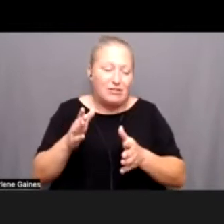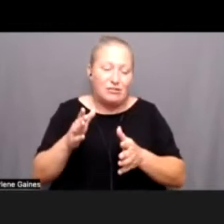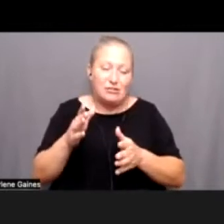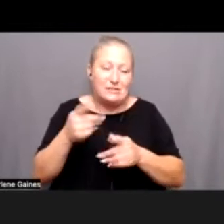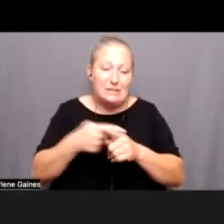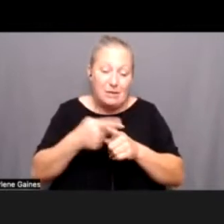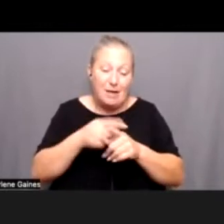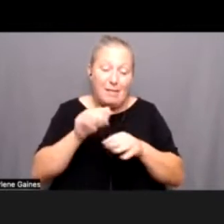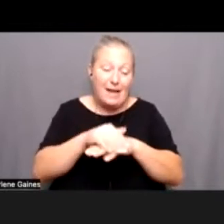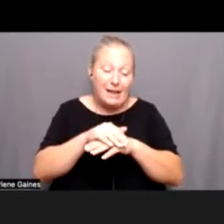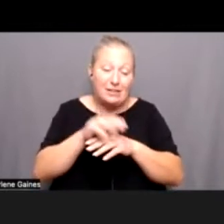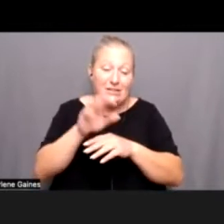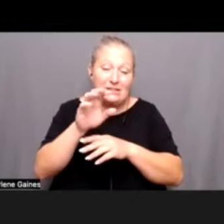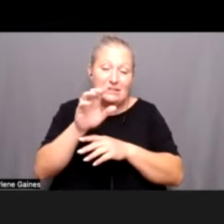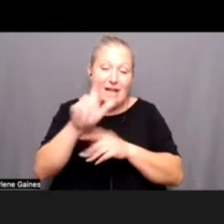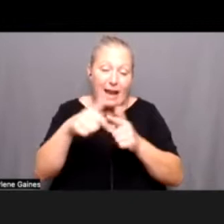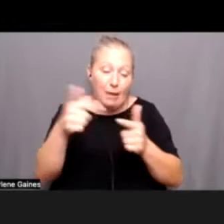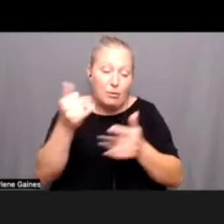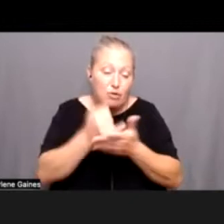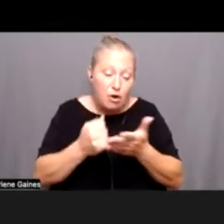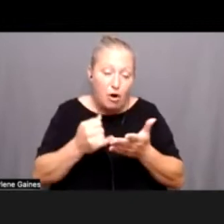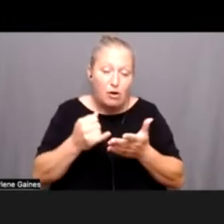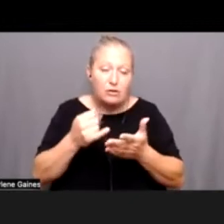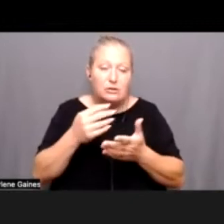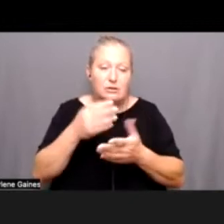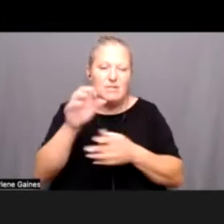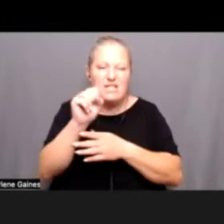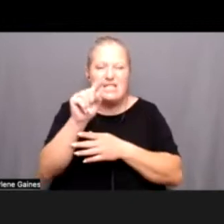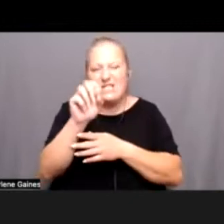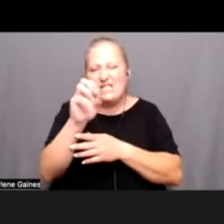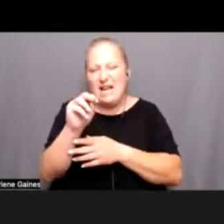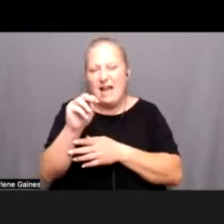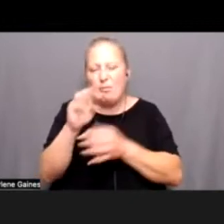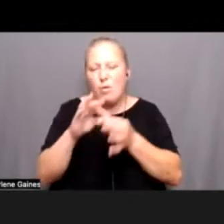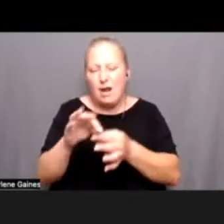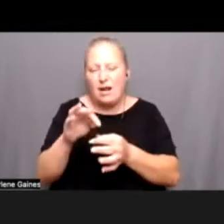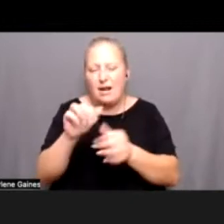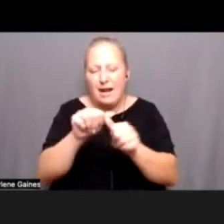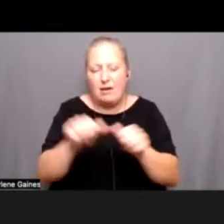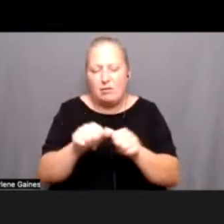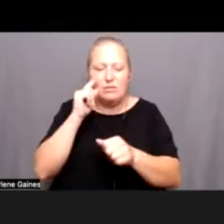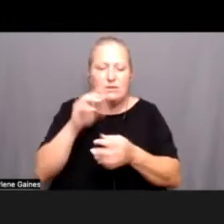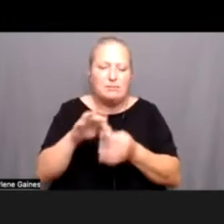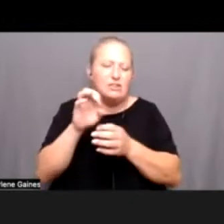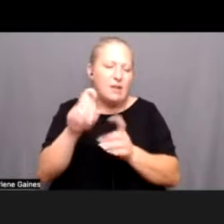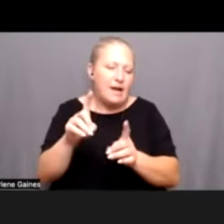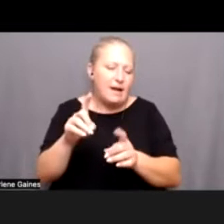English language arts, but they tend to be more in the sort of STEM related areas and in special